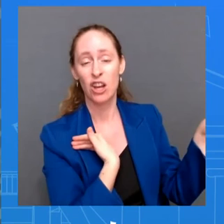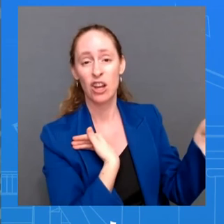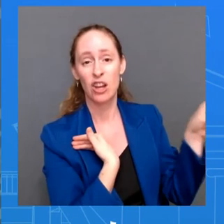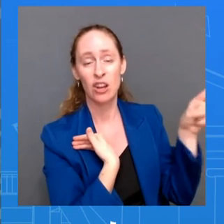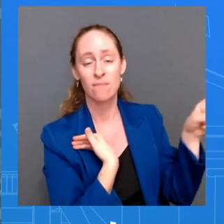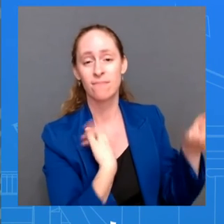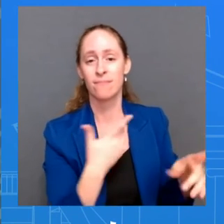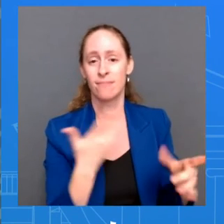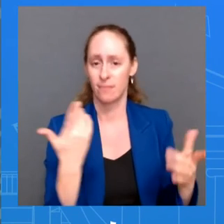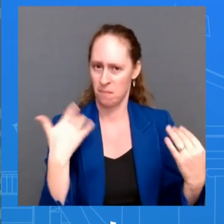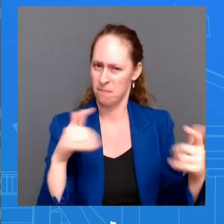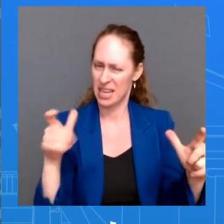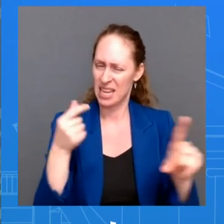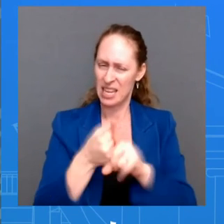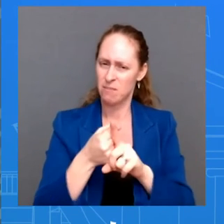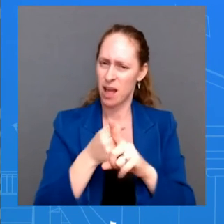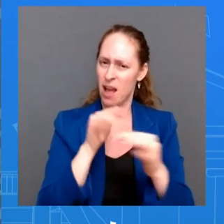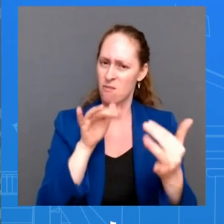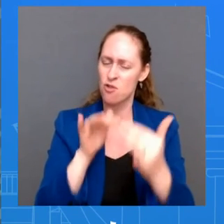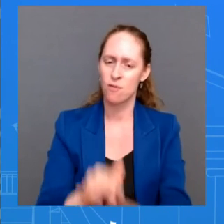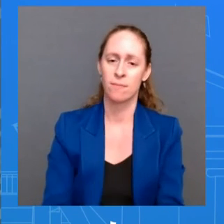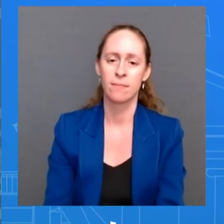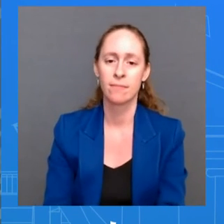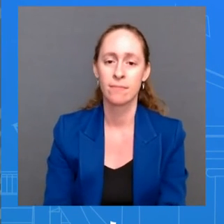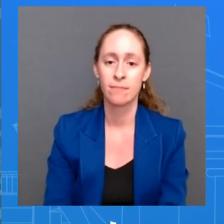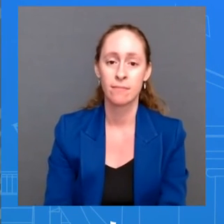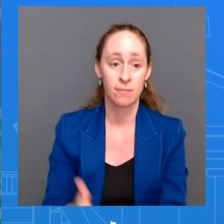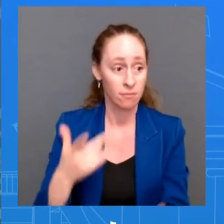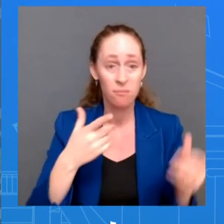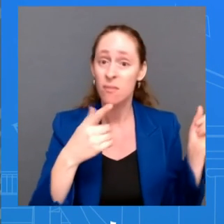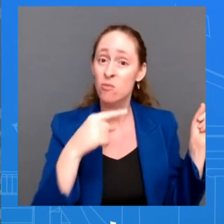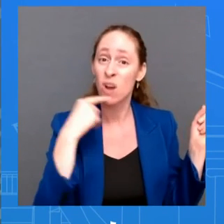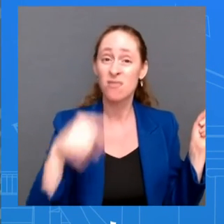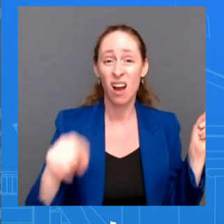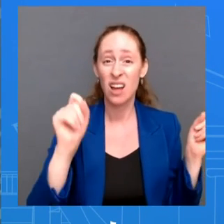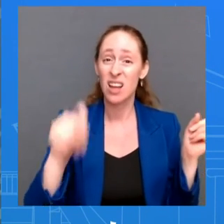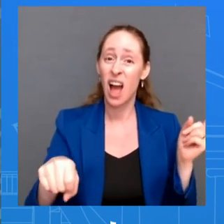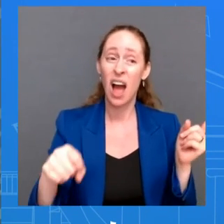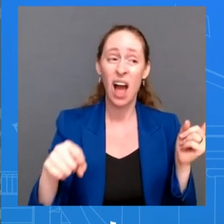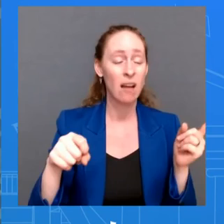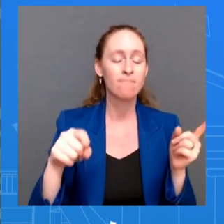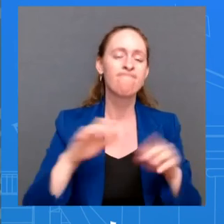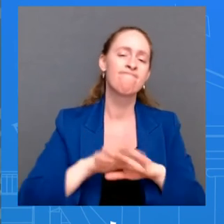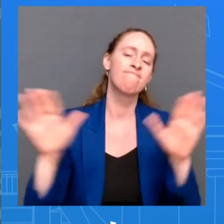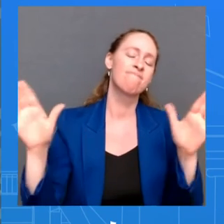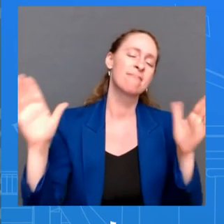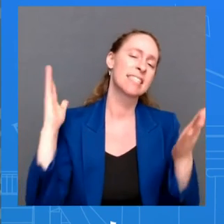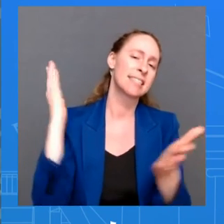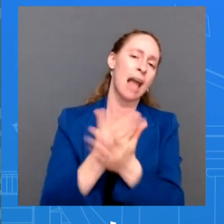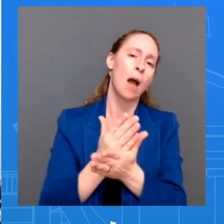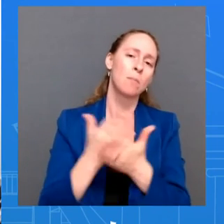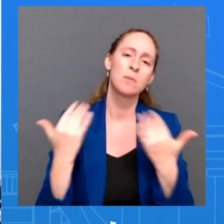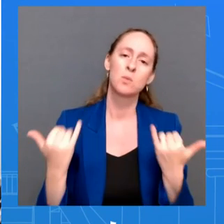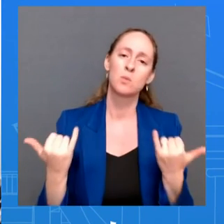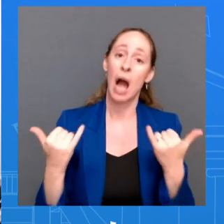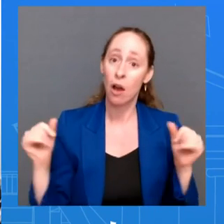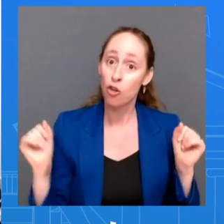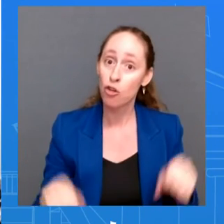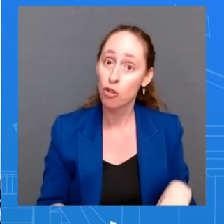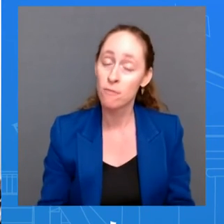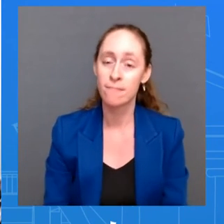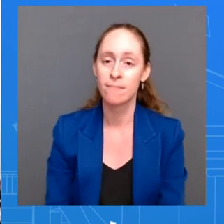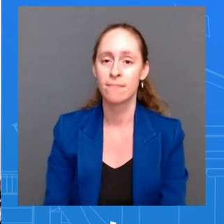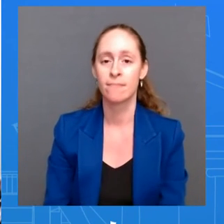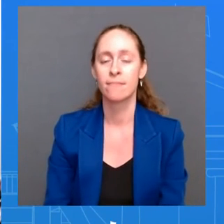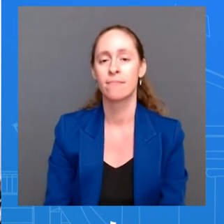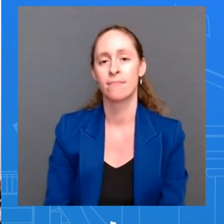end today, if President Putin says so. This could end today. One last one on Nicaragua. So the Nicaraguan government